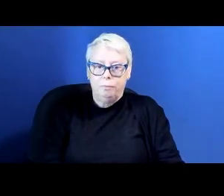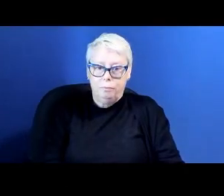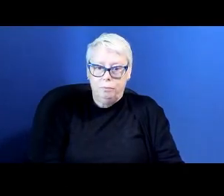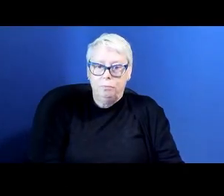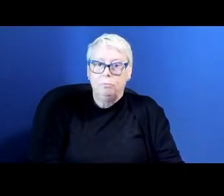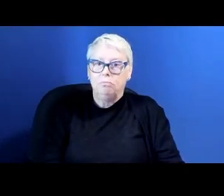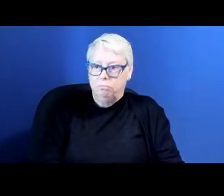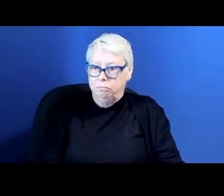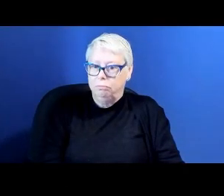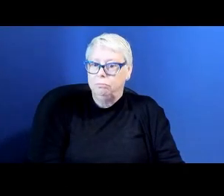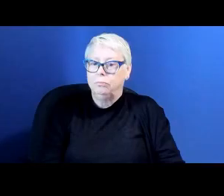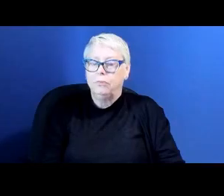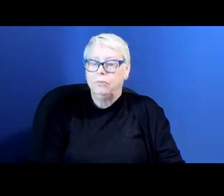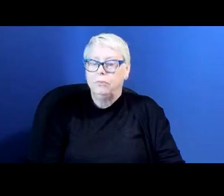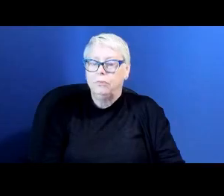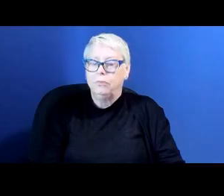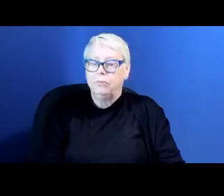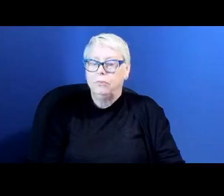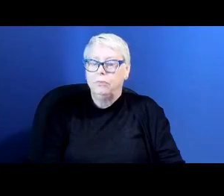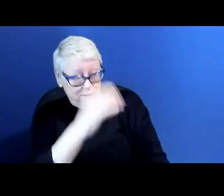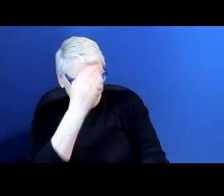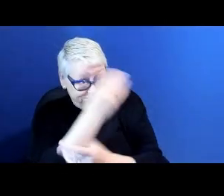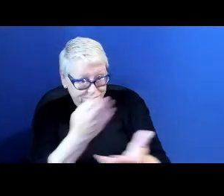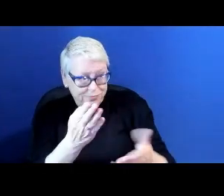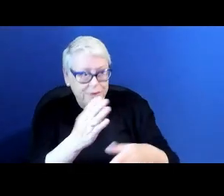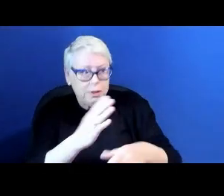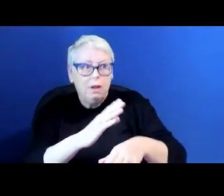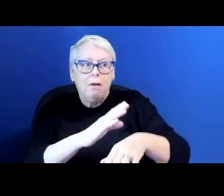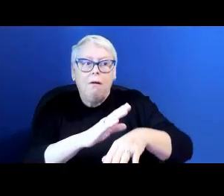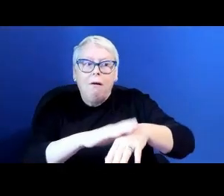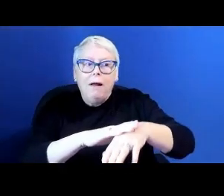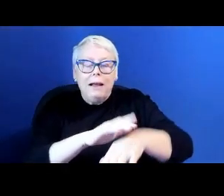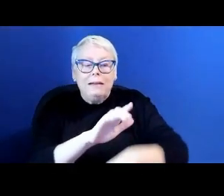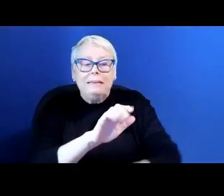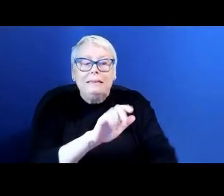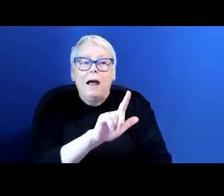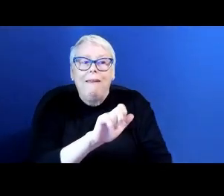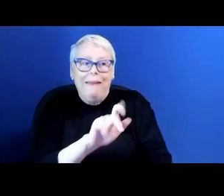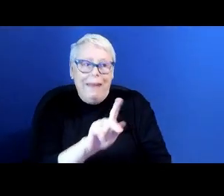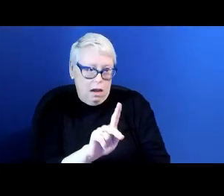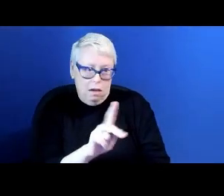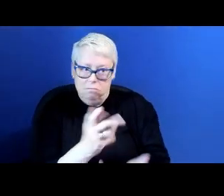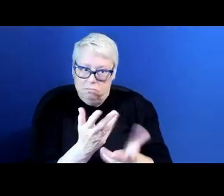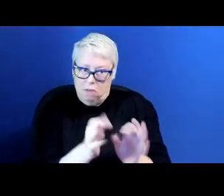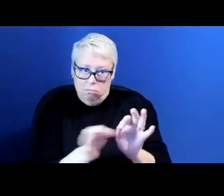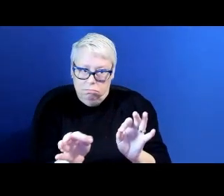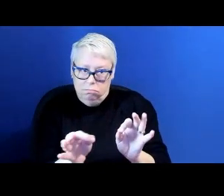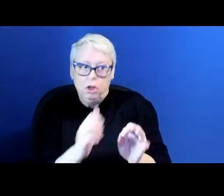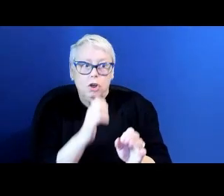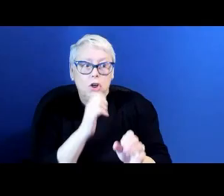It's just a link to how to share the tool. It's not the actual link to the tool. I see.